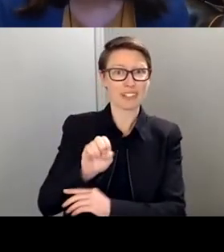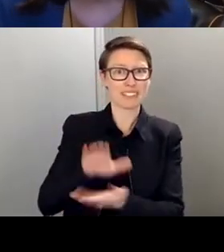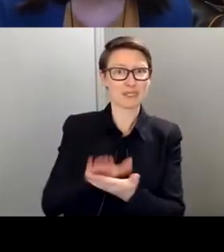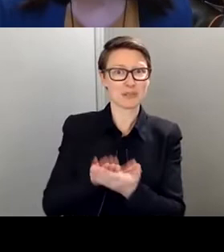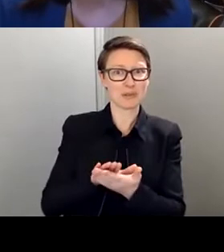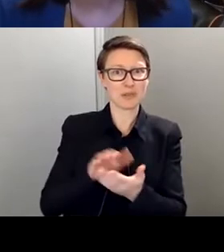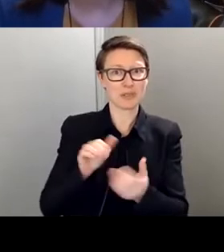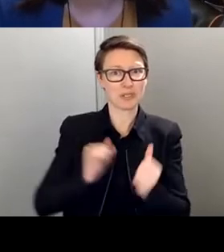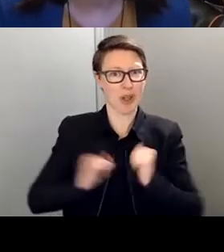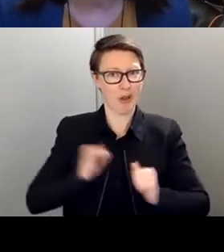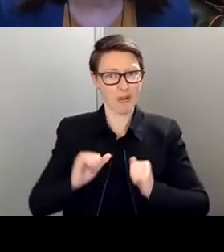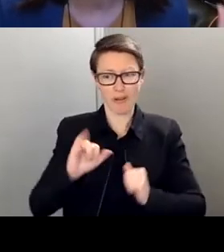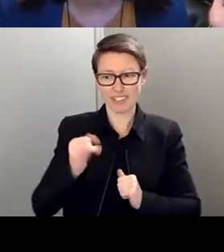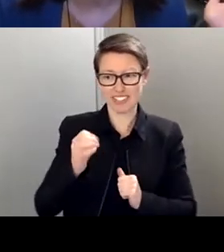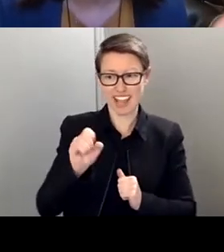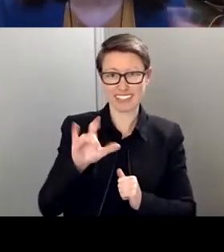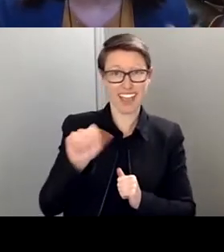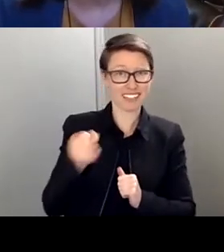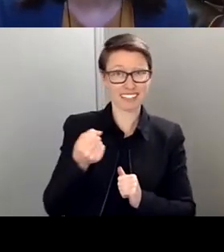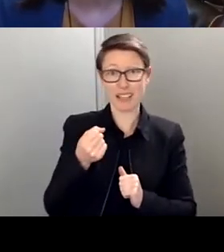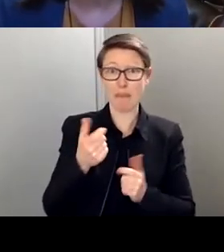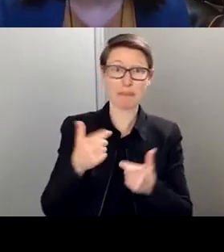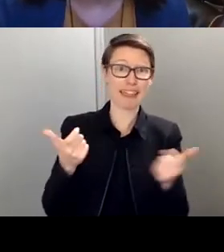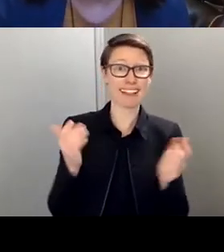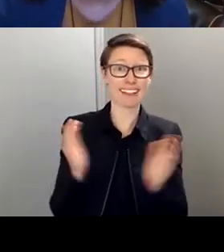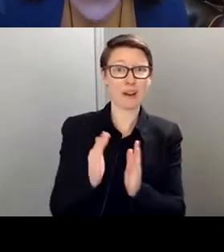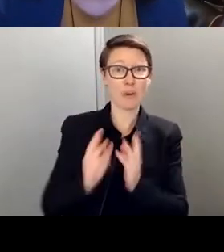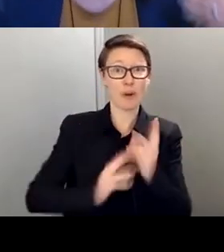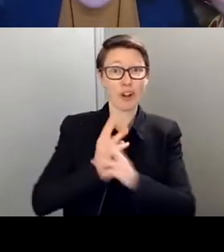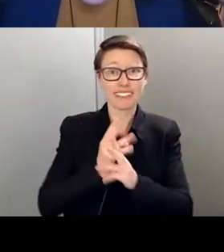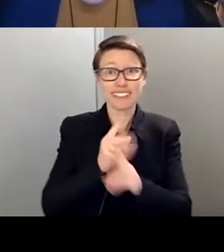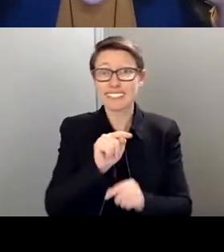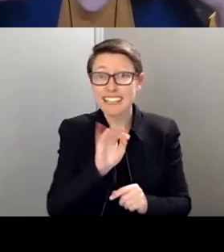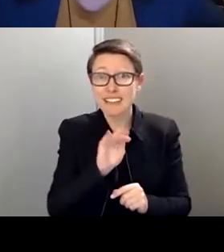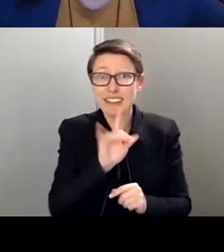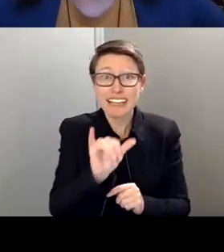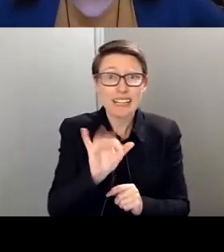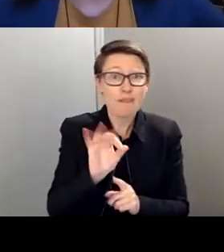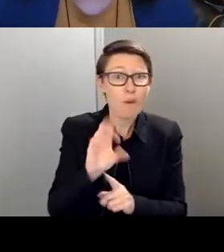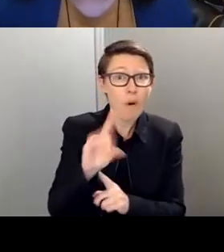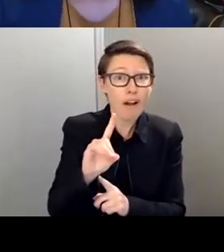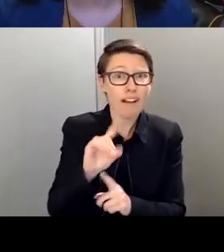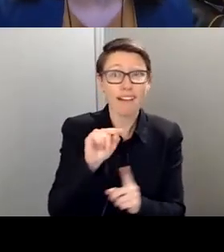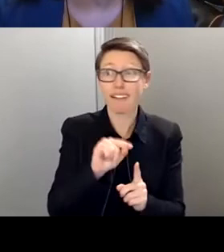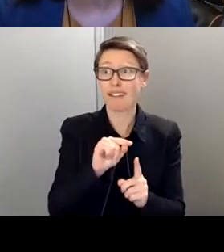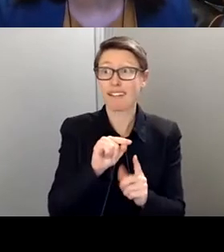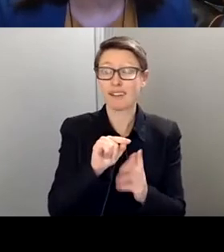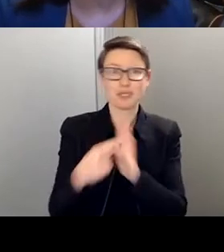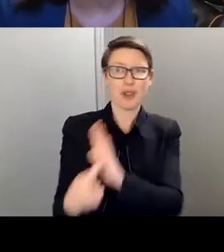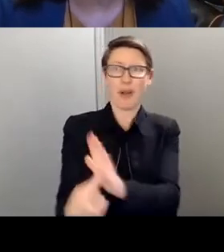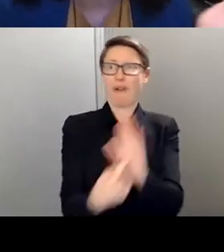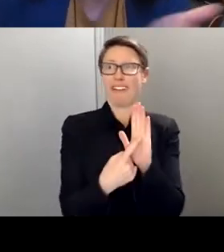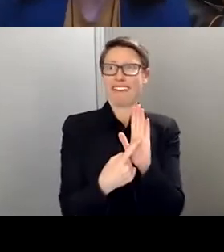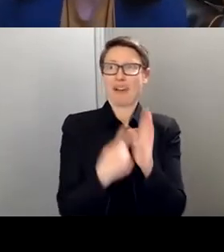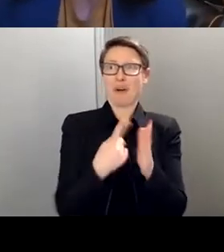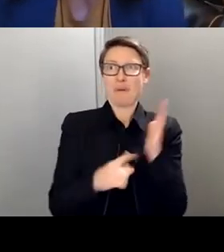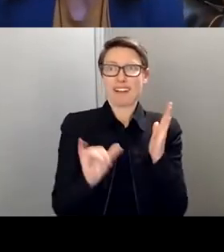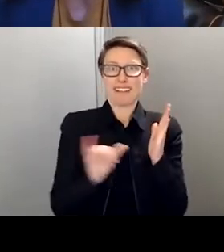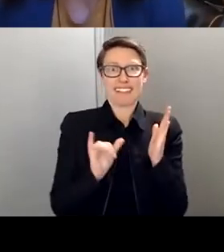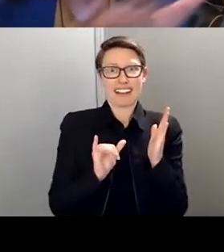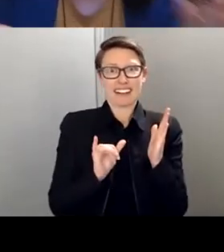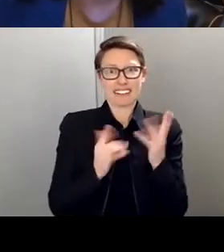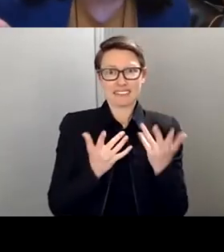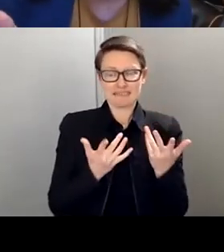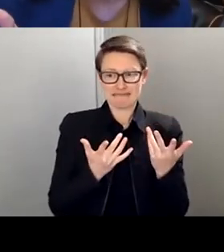World. And, you know, Tiffany Ford is getting to show, like, what it's like to be a little Black